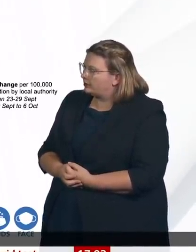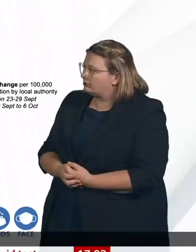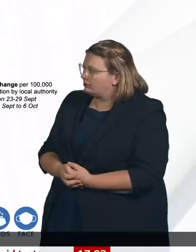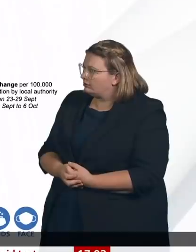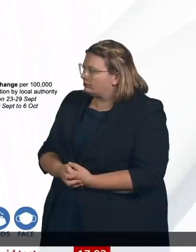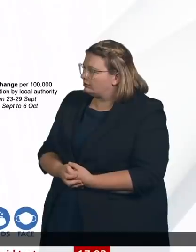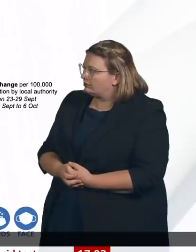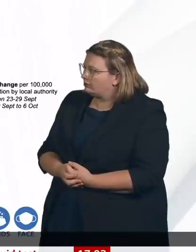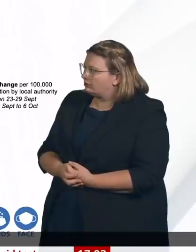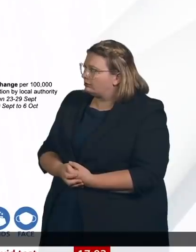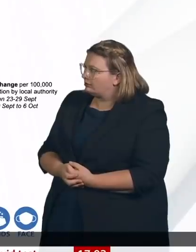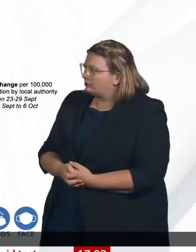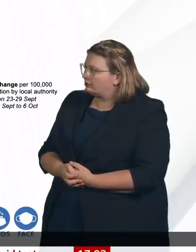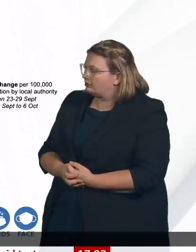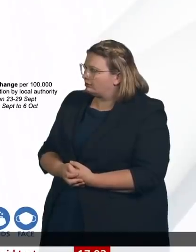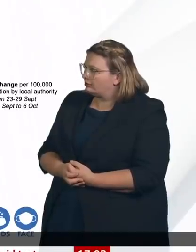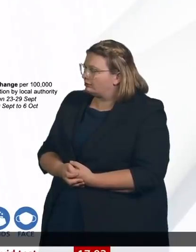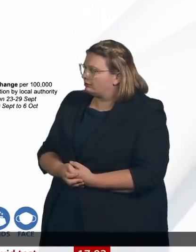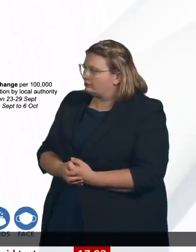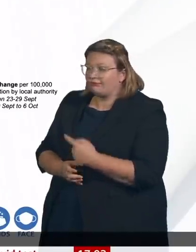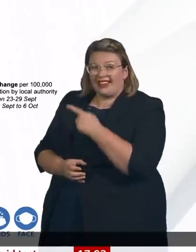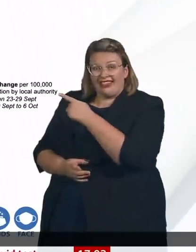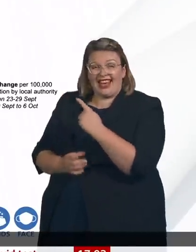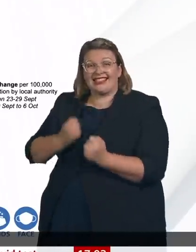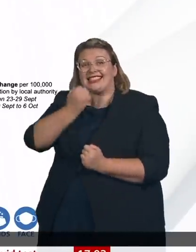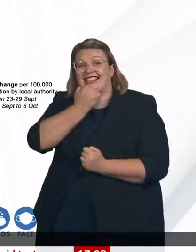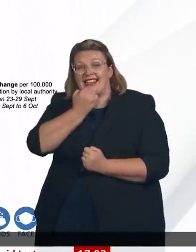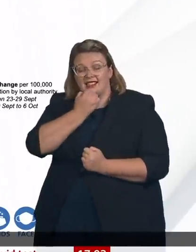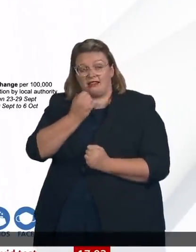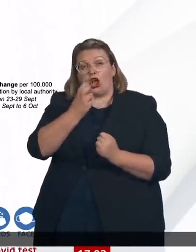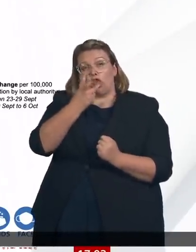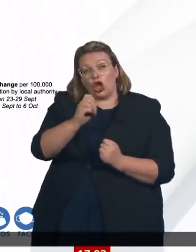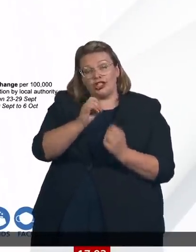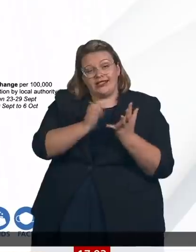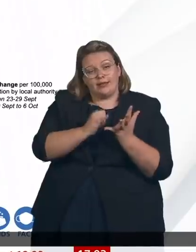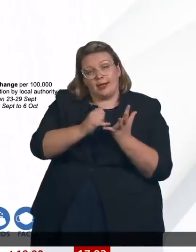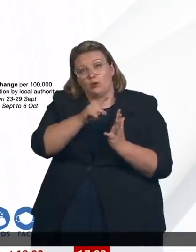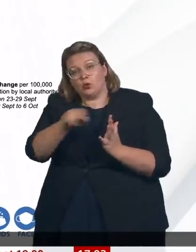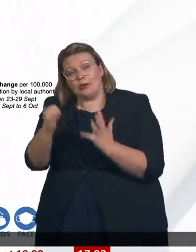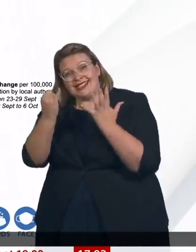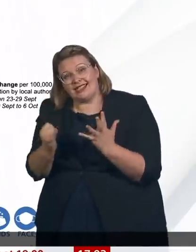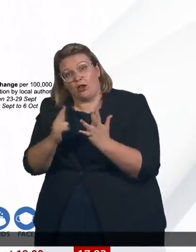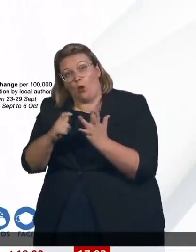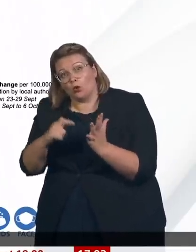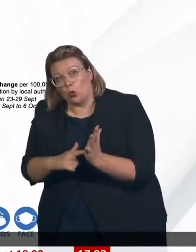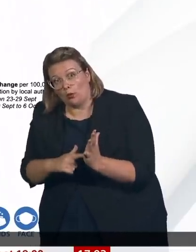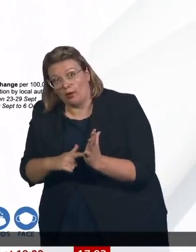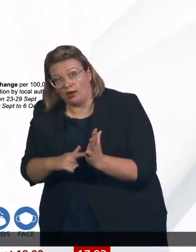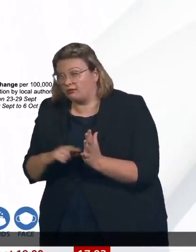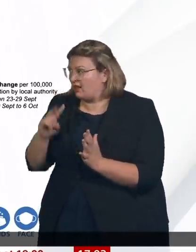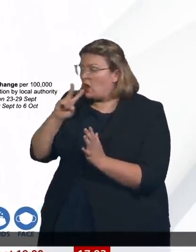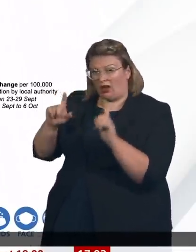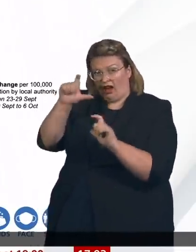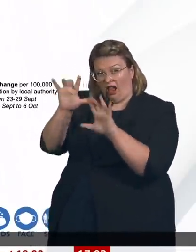are current for the week 30th of September to the 6th of October. And if you quickly look at those